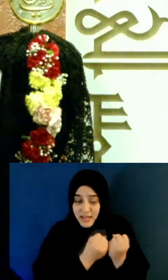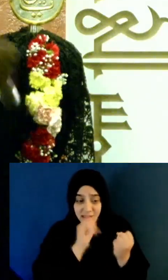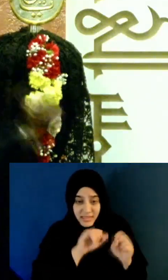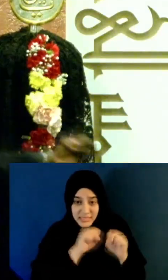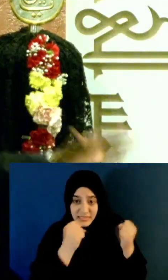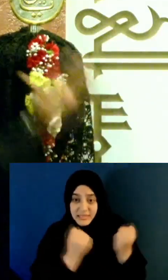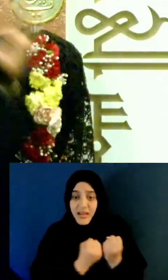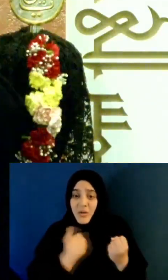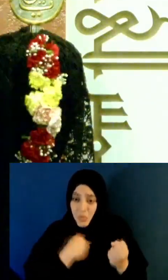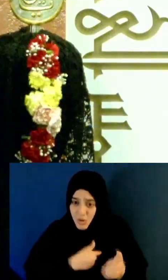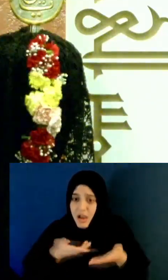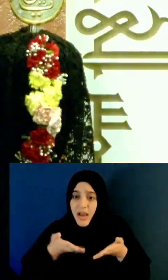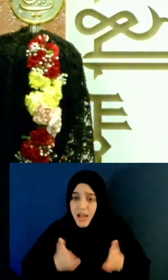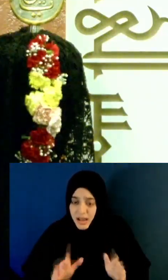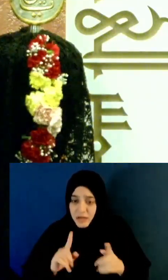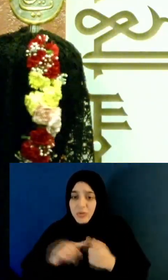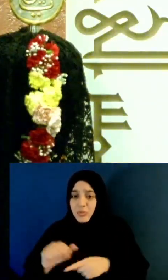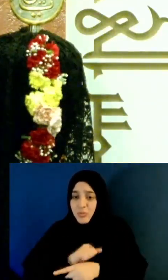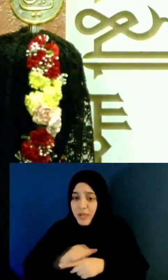our faith.